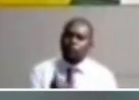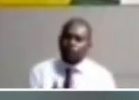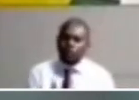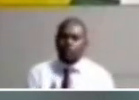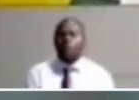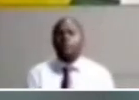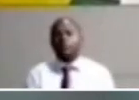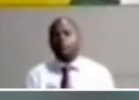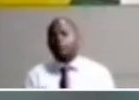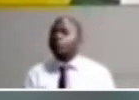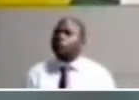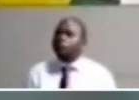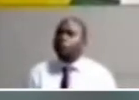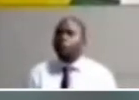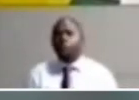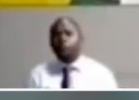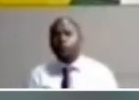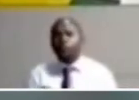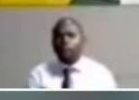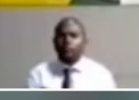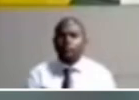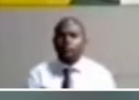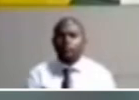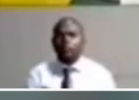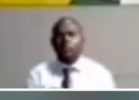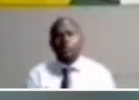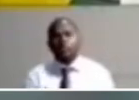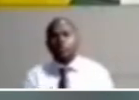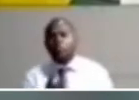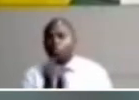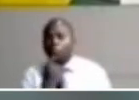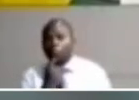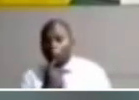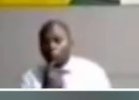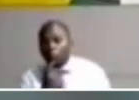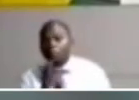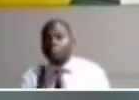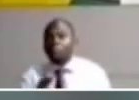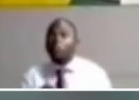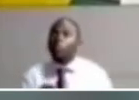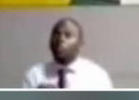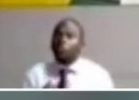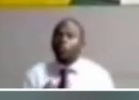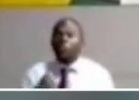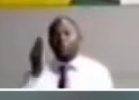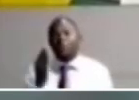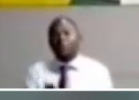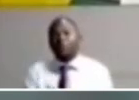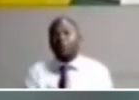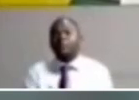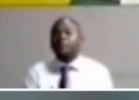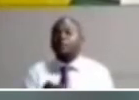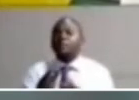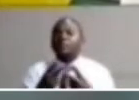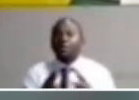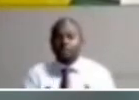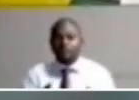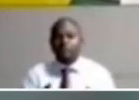And even when I was driving through Moroto, the people wanted me to stop and start